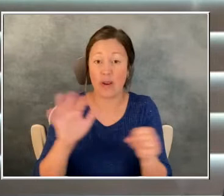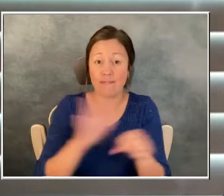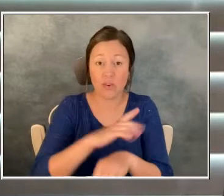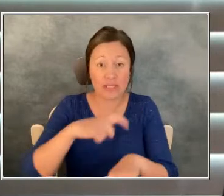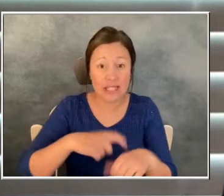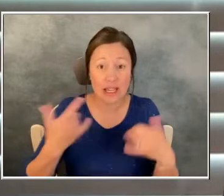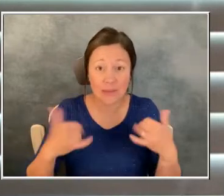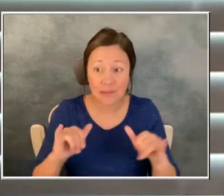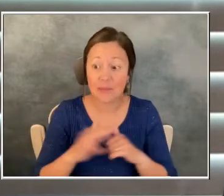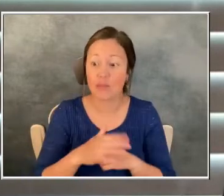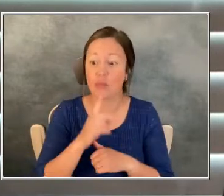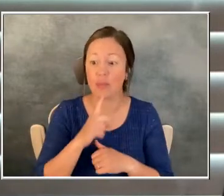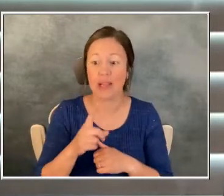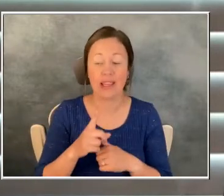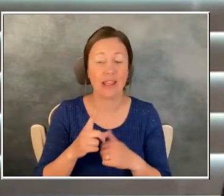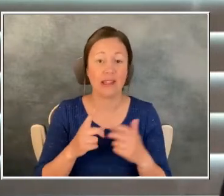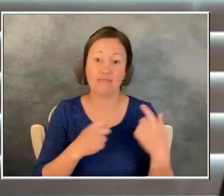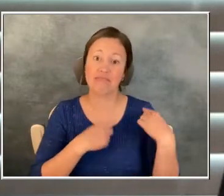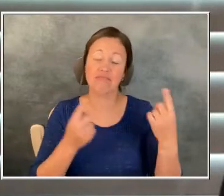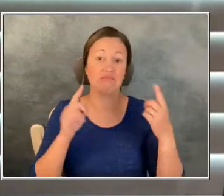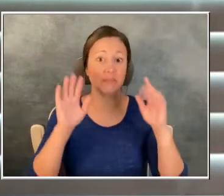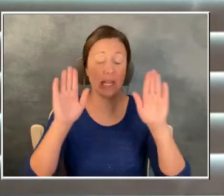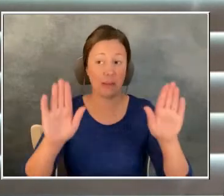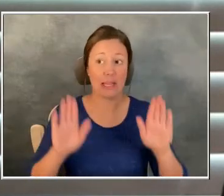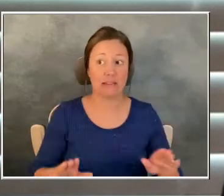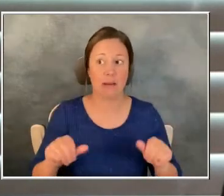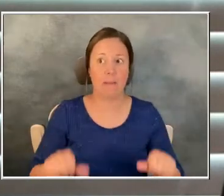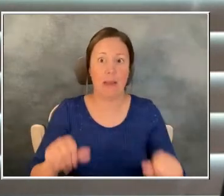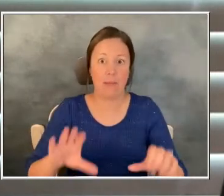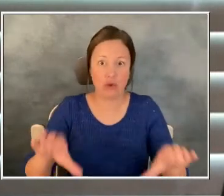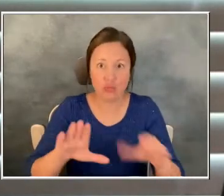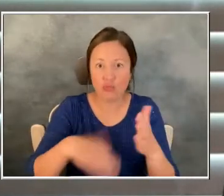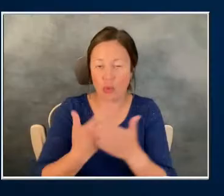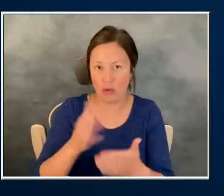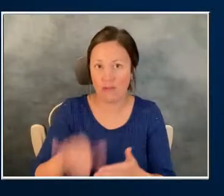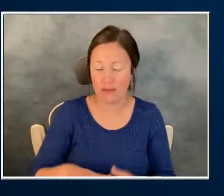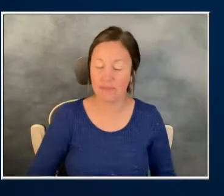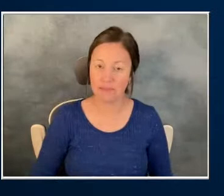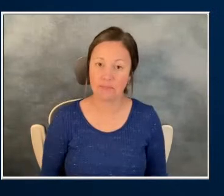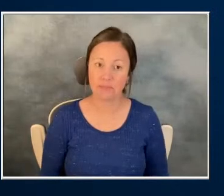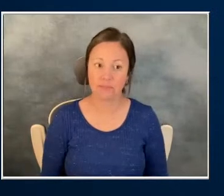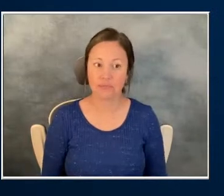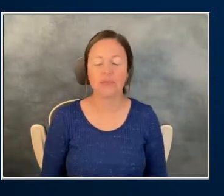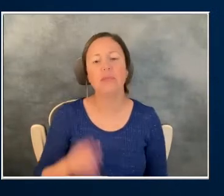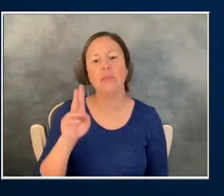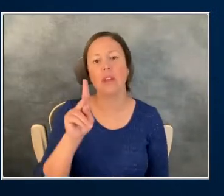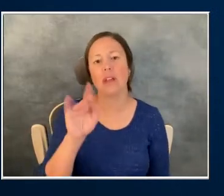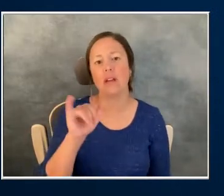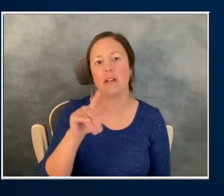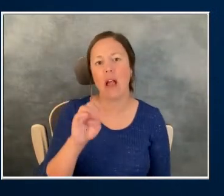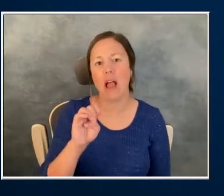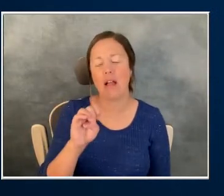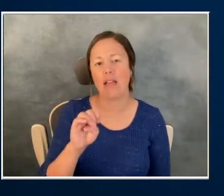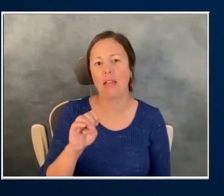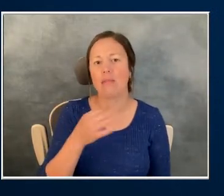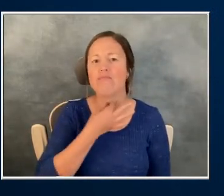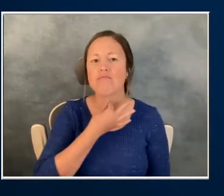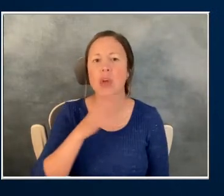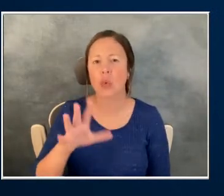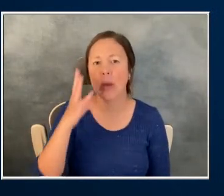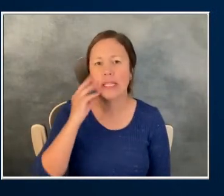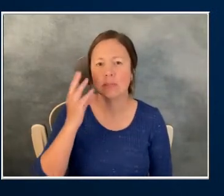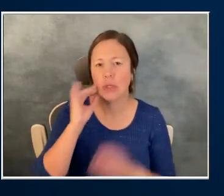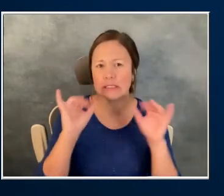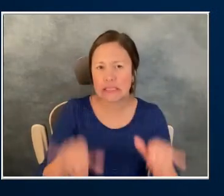and it's been really amazing to be able to do this. Kyle, has your experience been the same as far as side effects go?